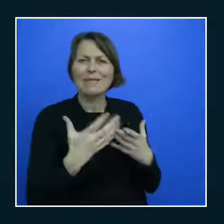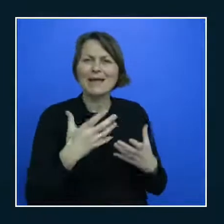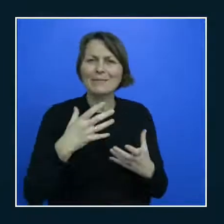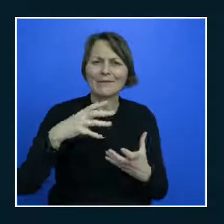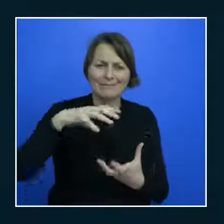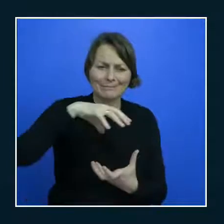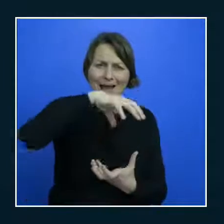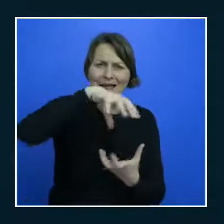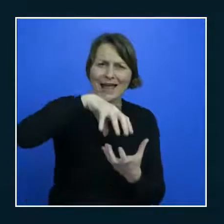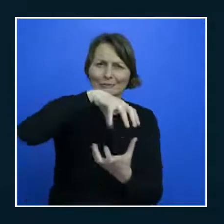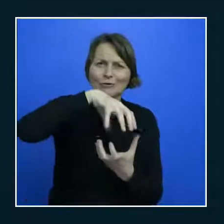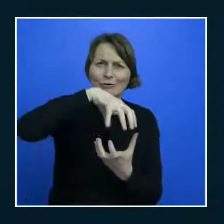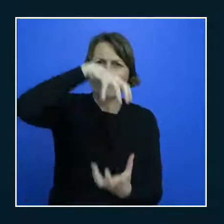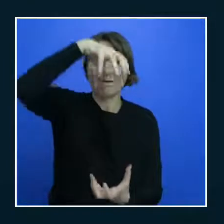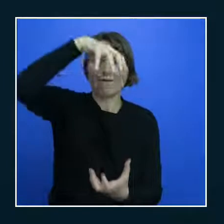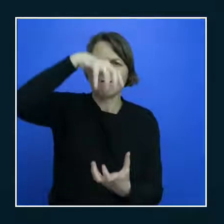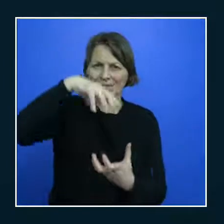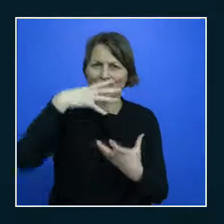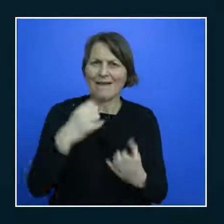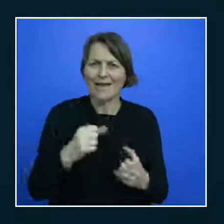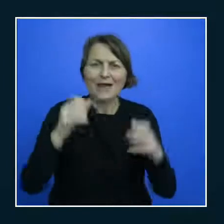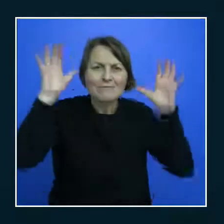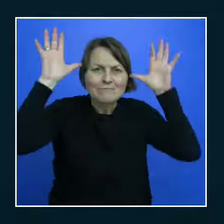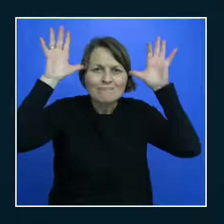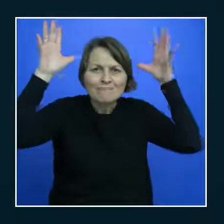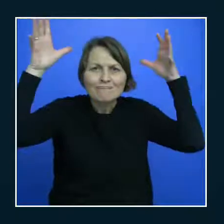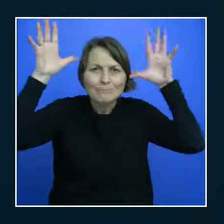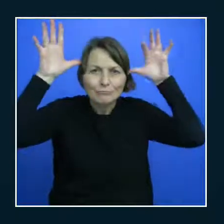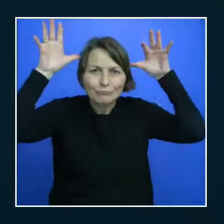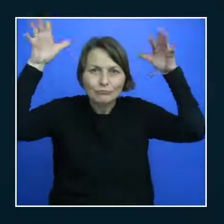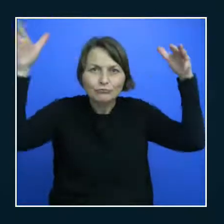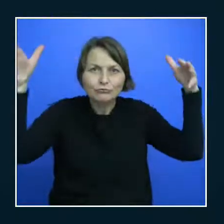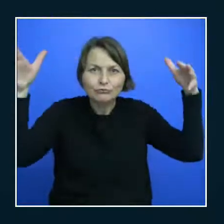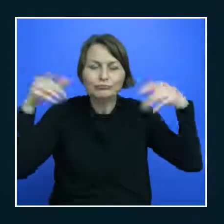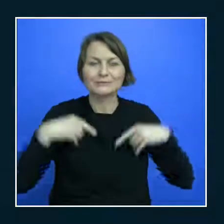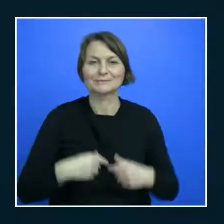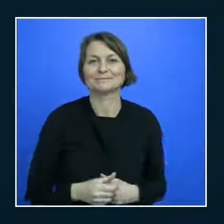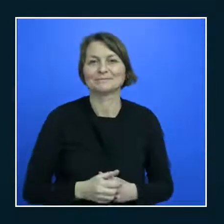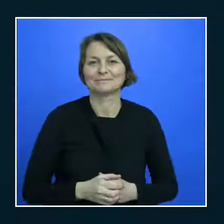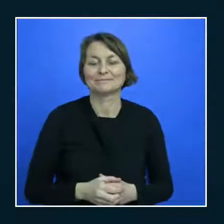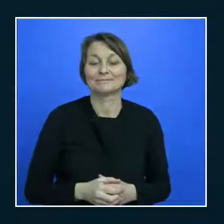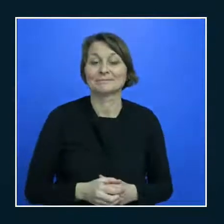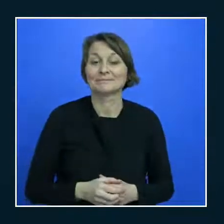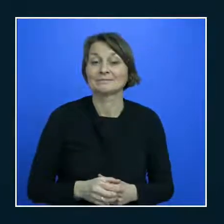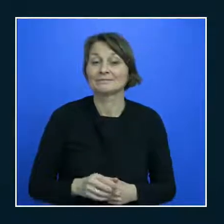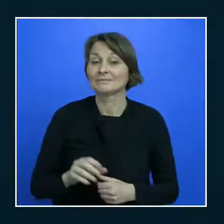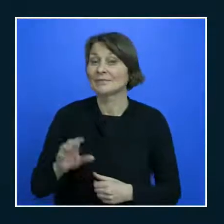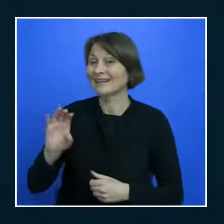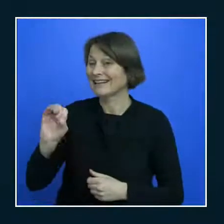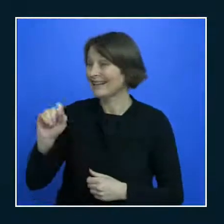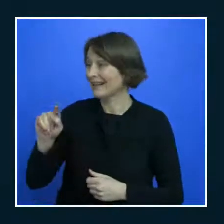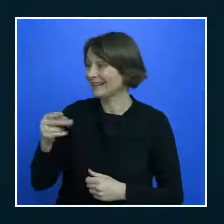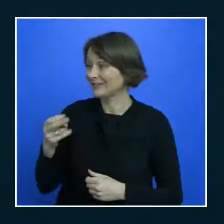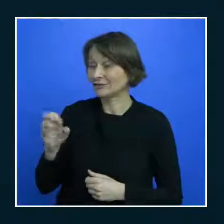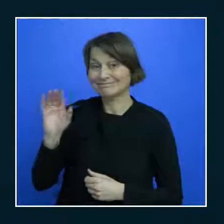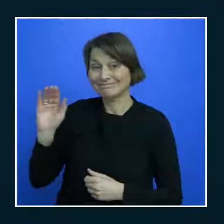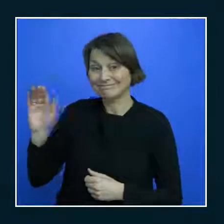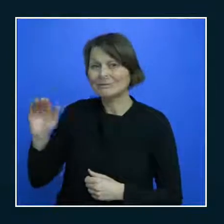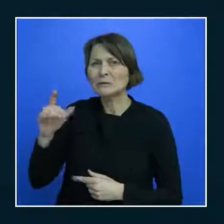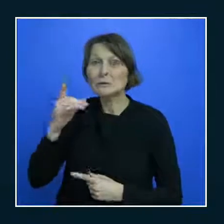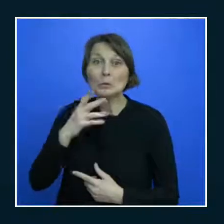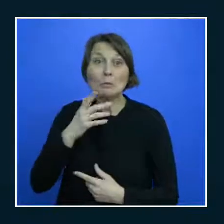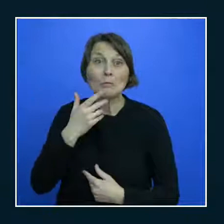well, for a minute, I really thought that I was watching the Llama Cam, Lars, to be honest.